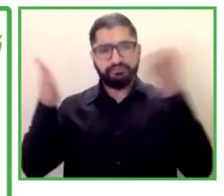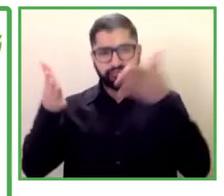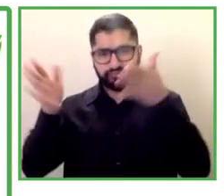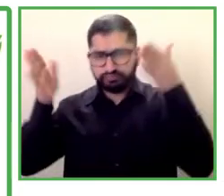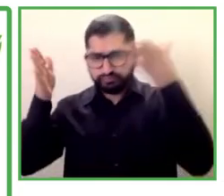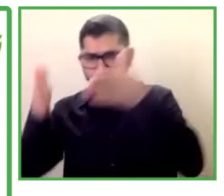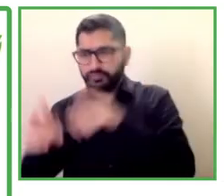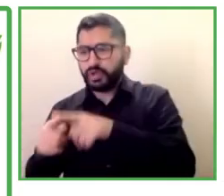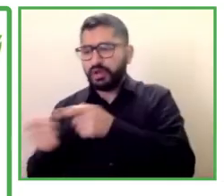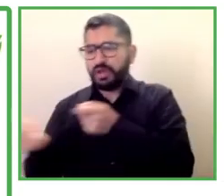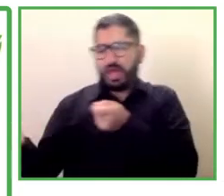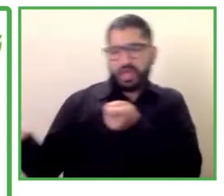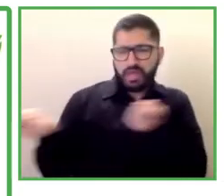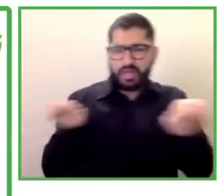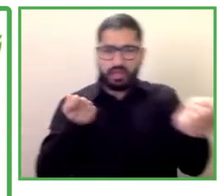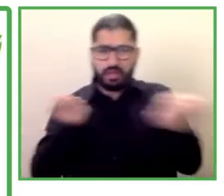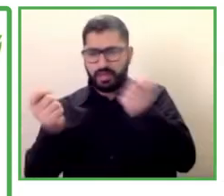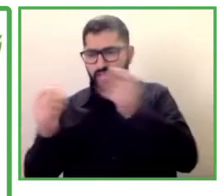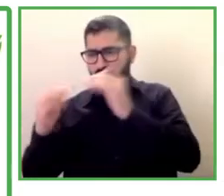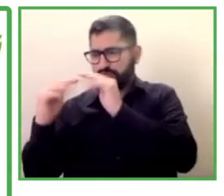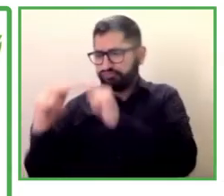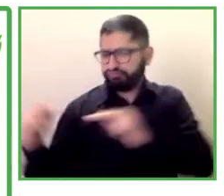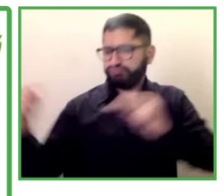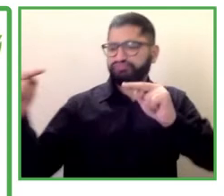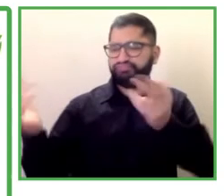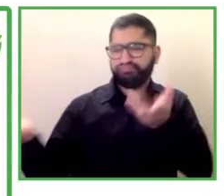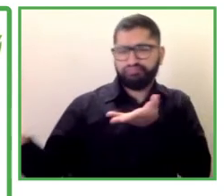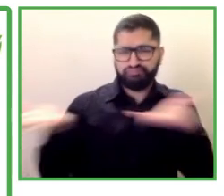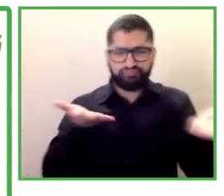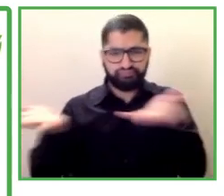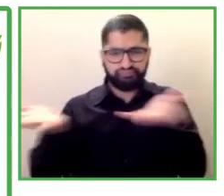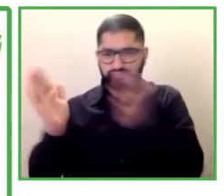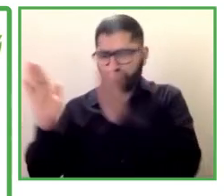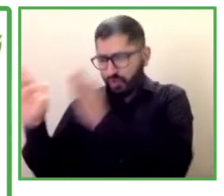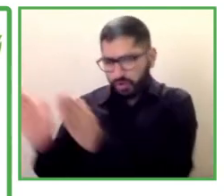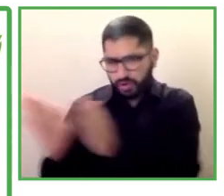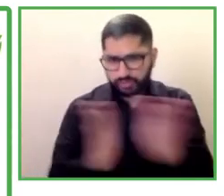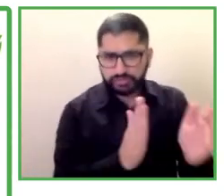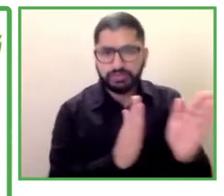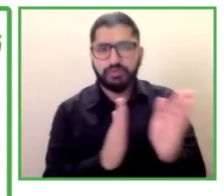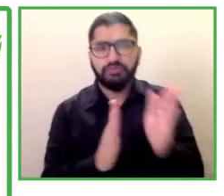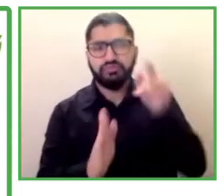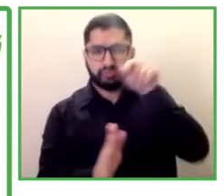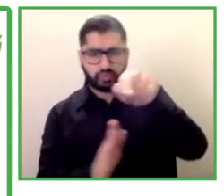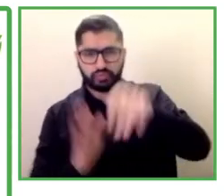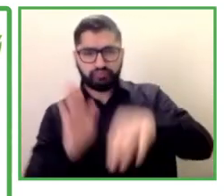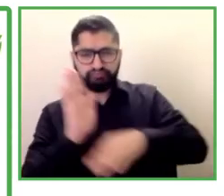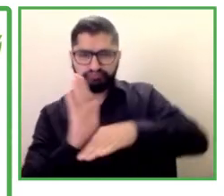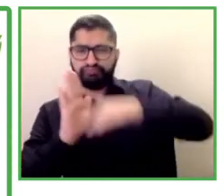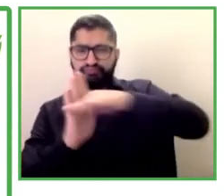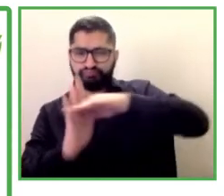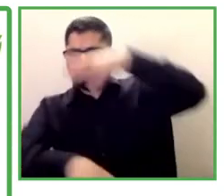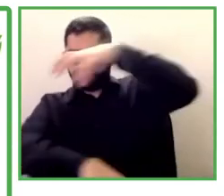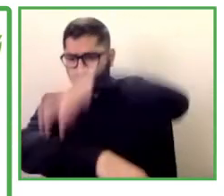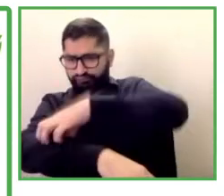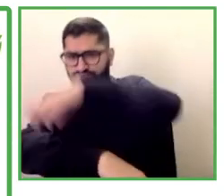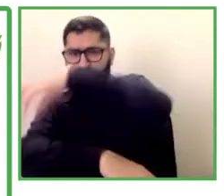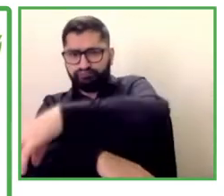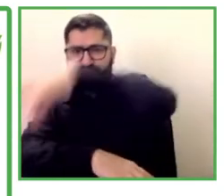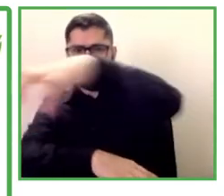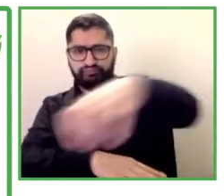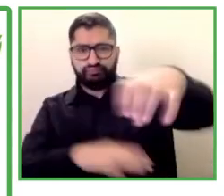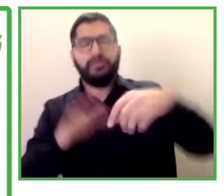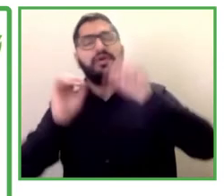government representatives to ensure they have the policymakers have the tools